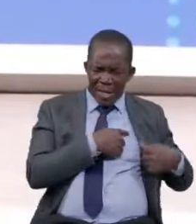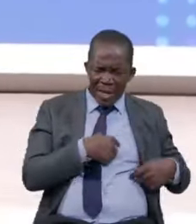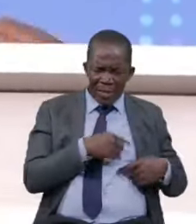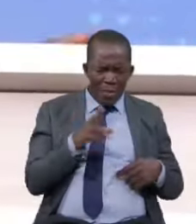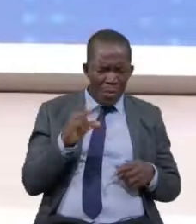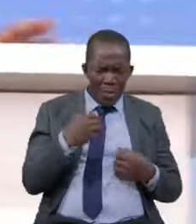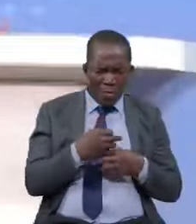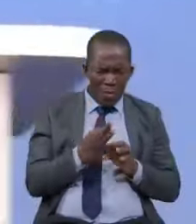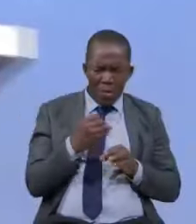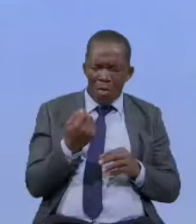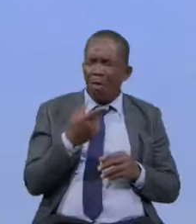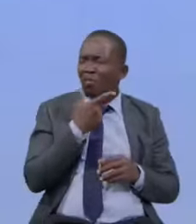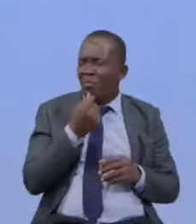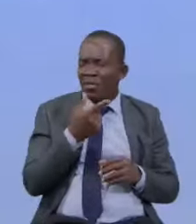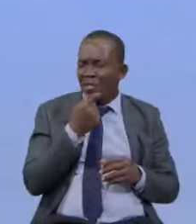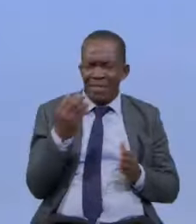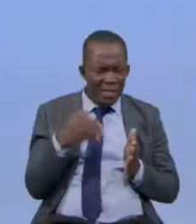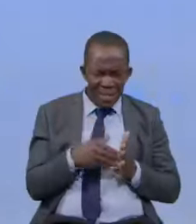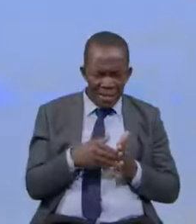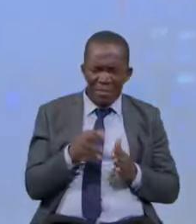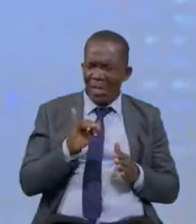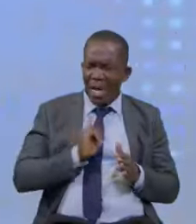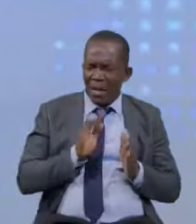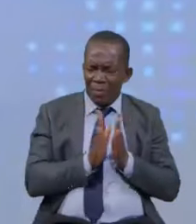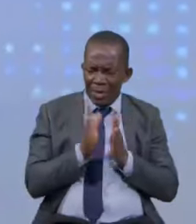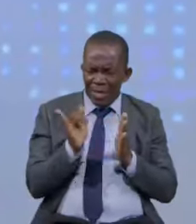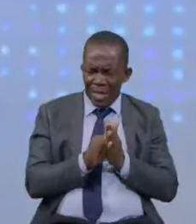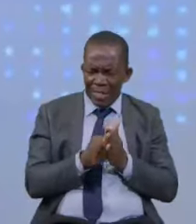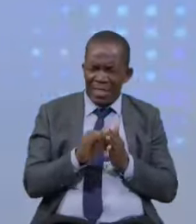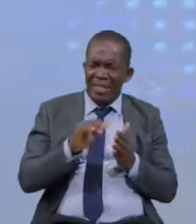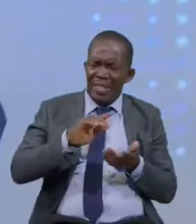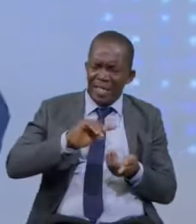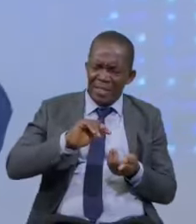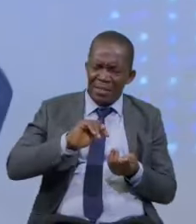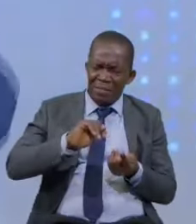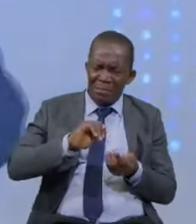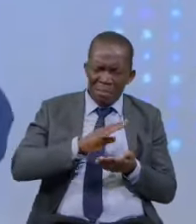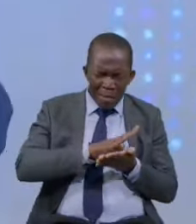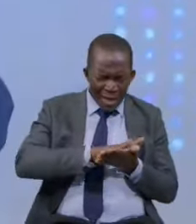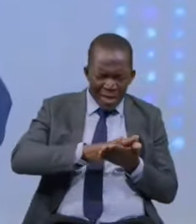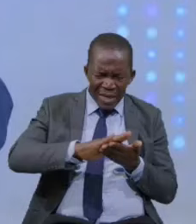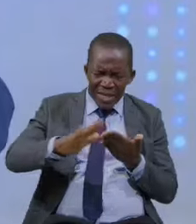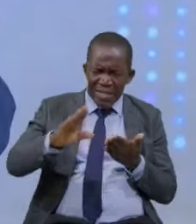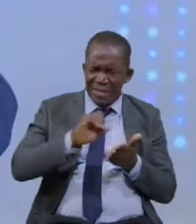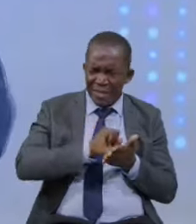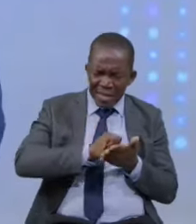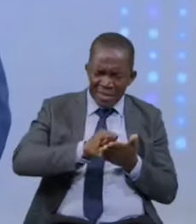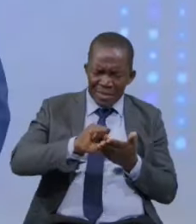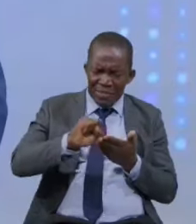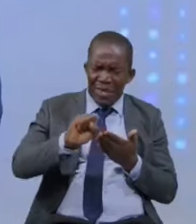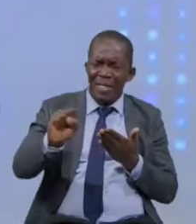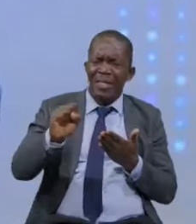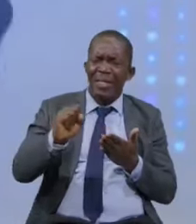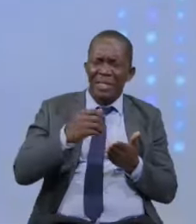that transparent, sanctified life, purified life, holy